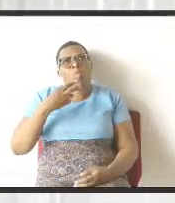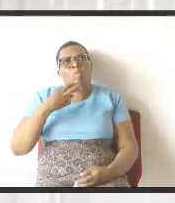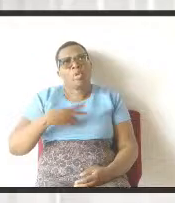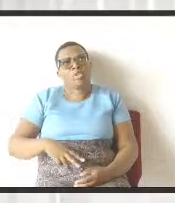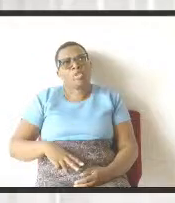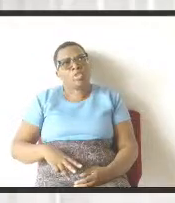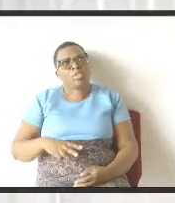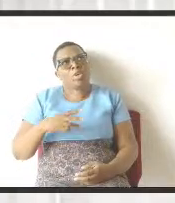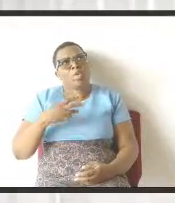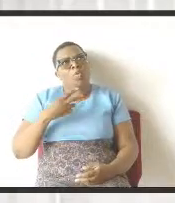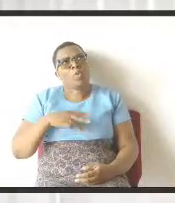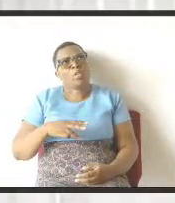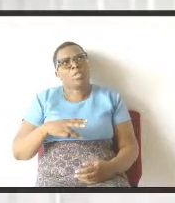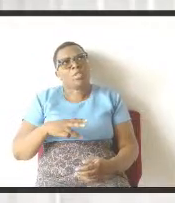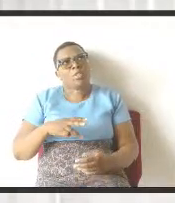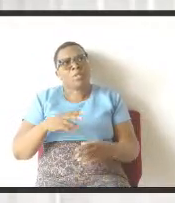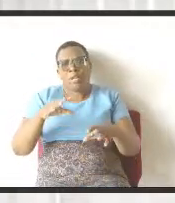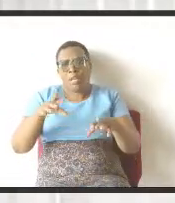and then win the prize.